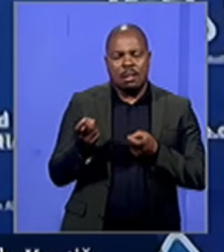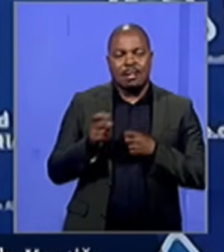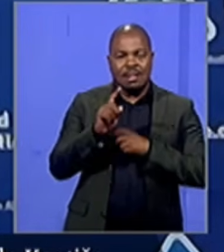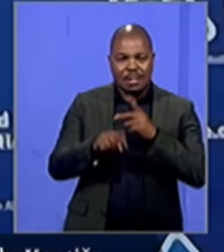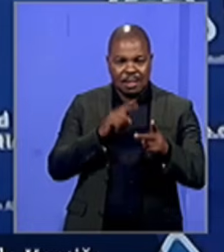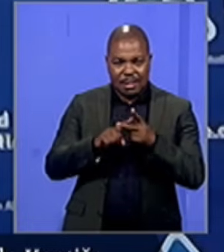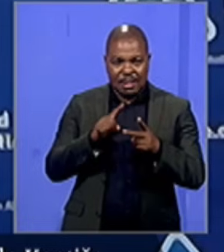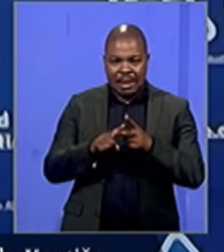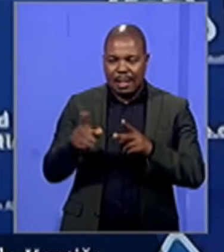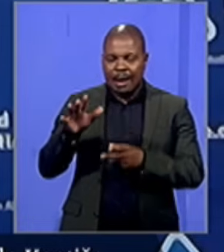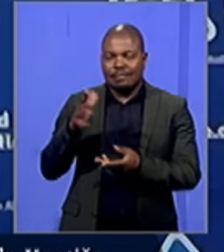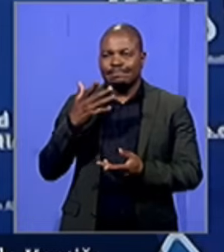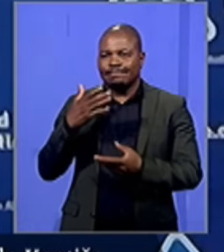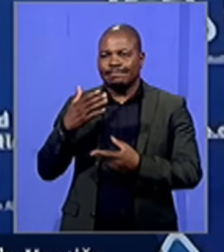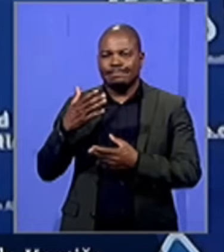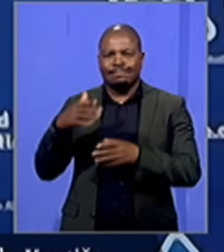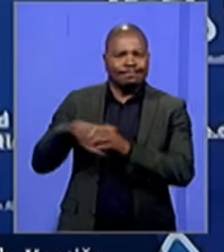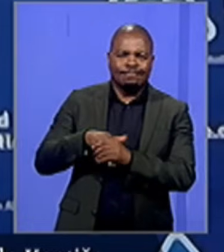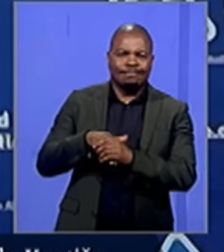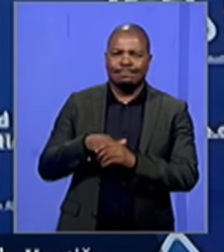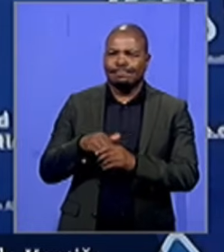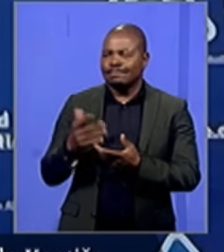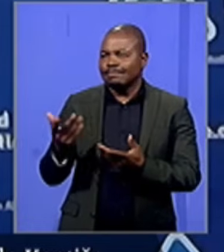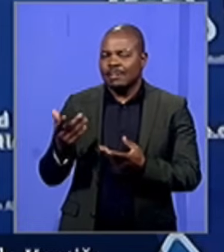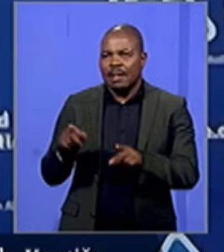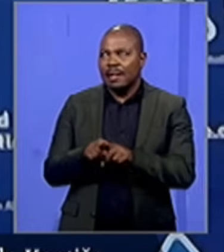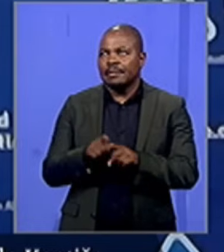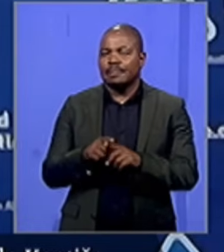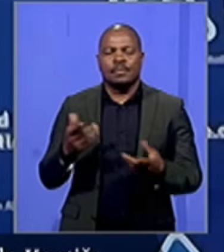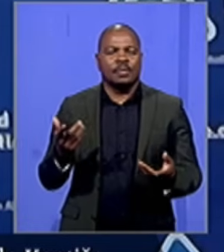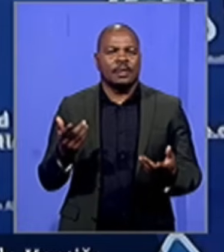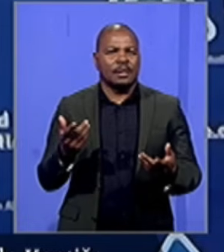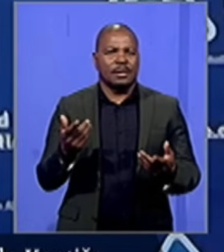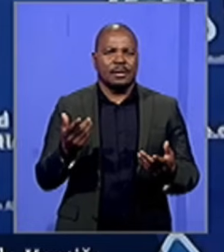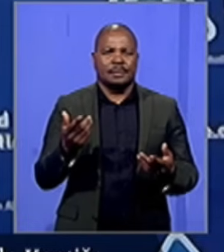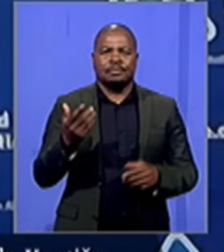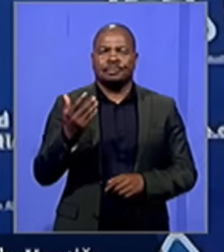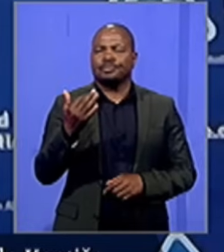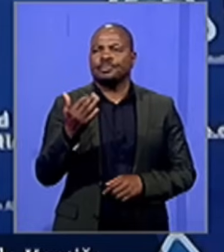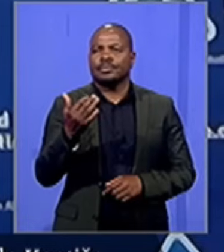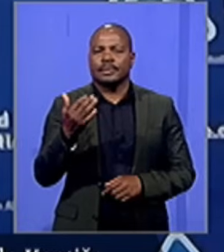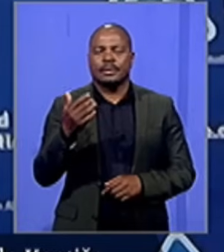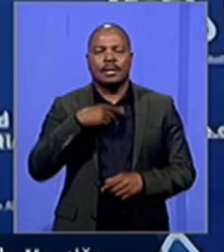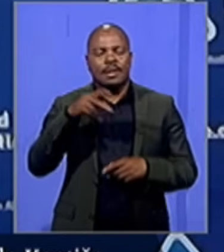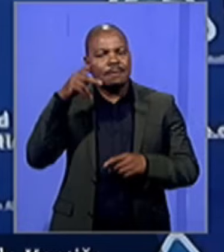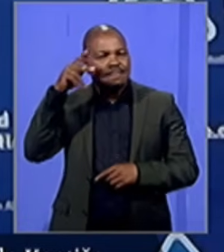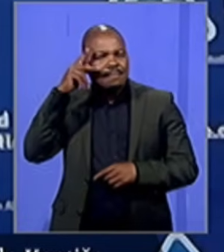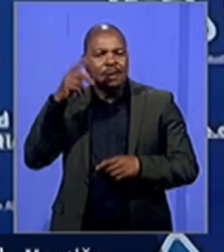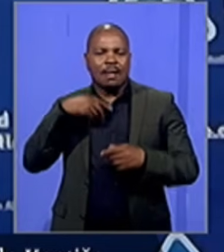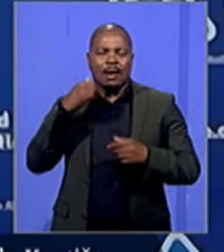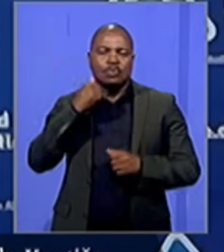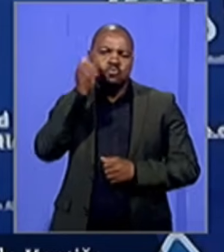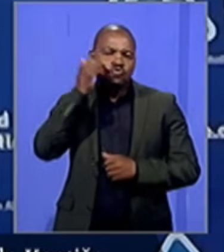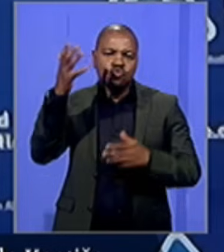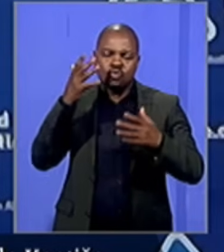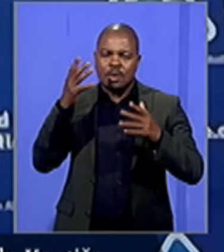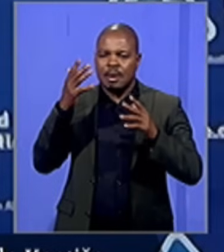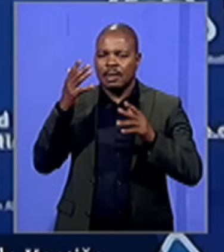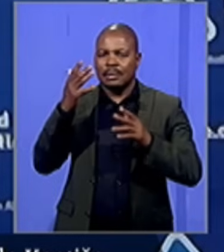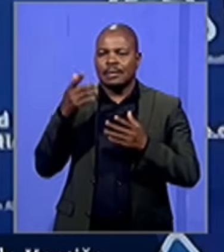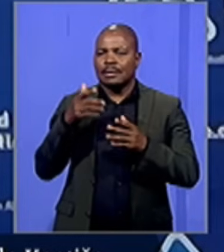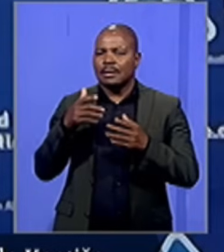get caught, like even if we'll talk about the pornography side and so forth in a minute, but